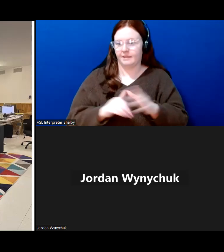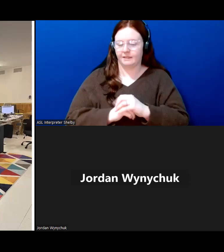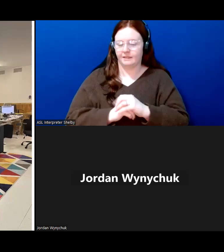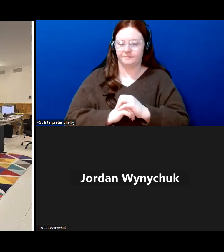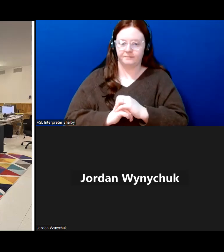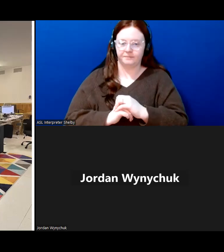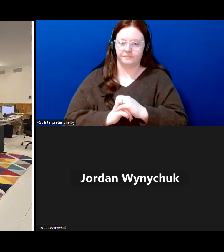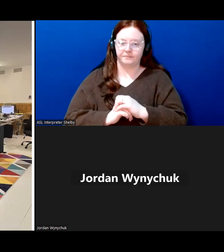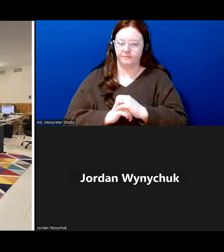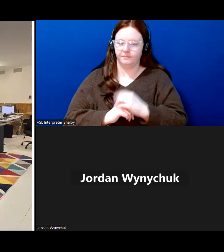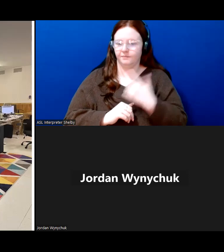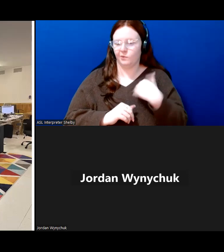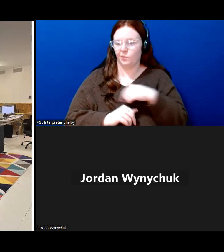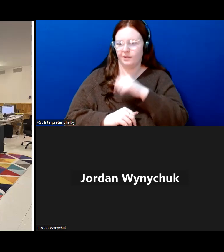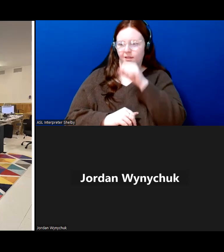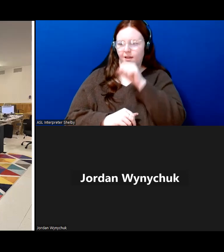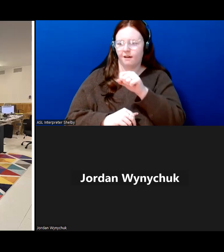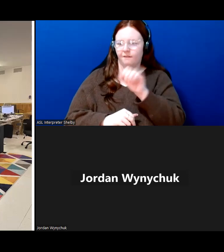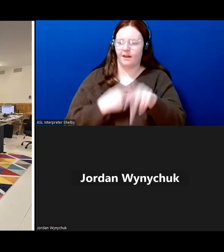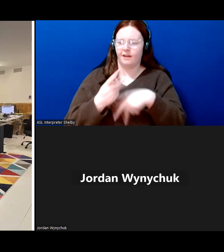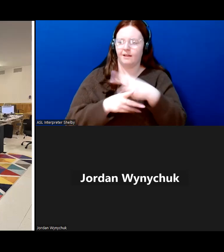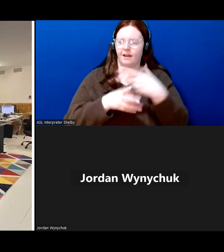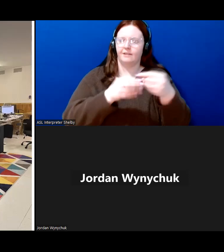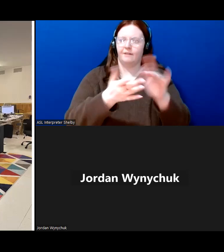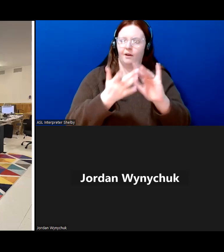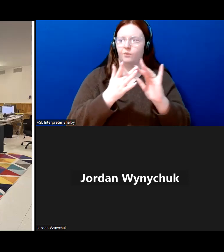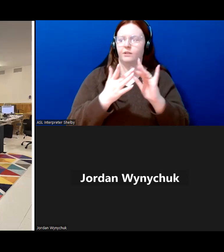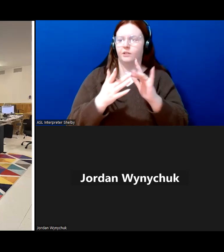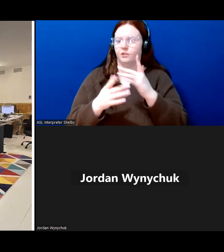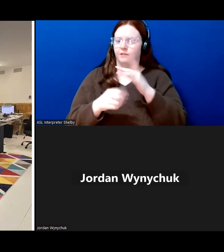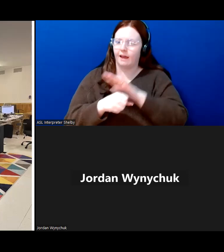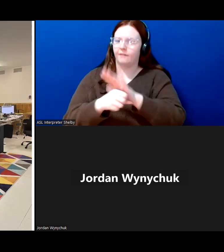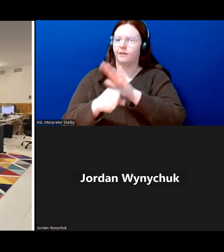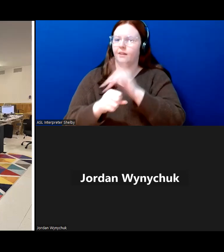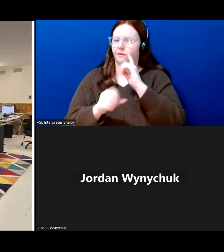we love doing that kind of outreach as well and promoting like anti-bullying